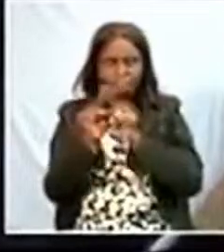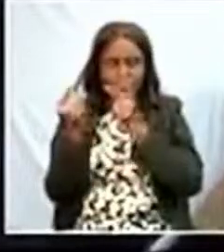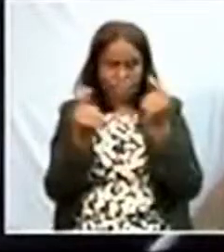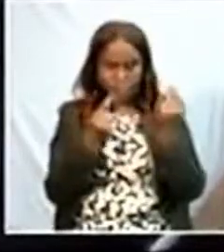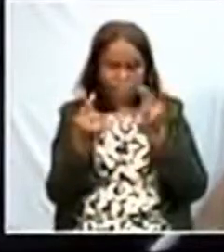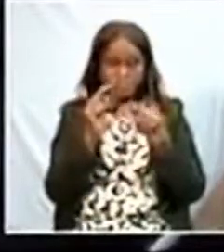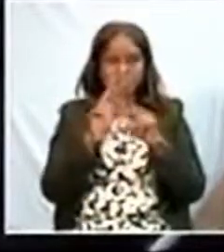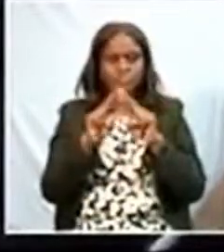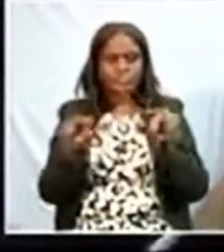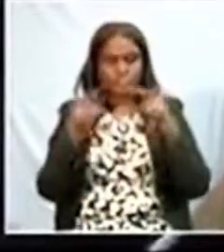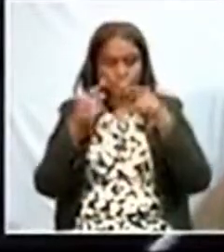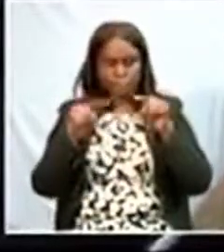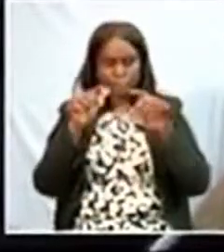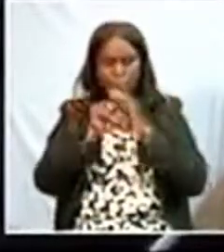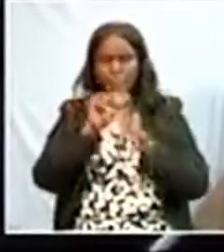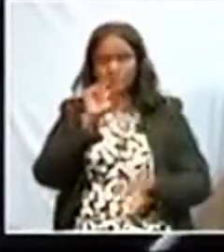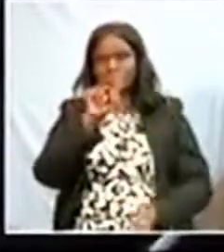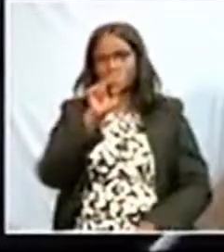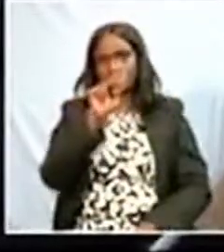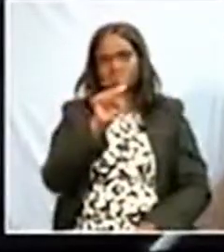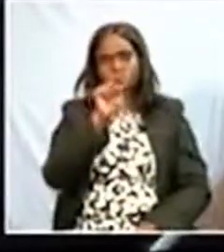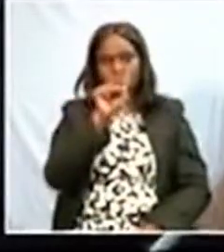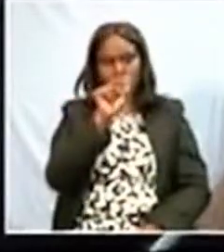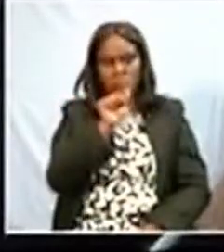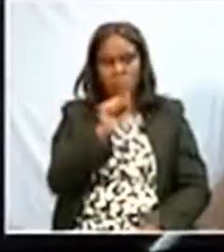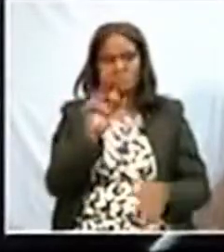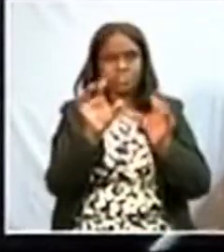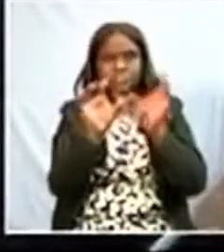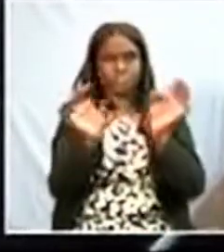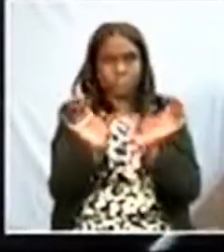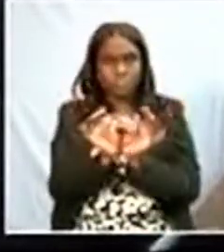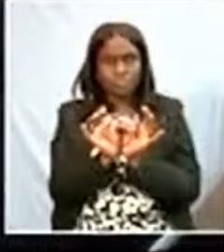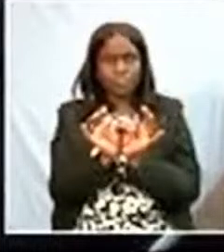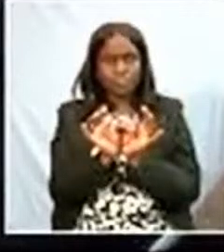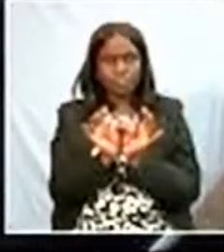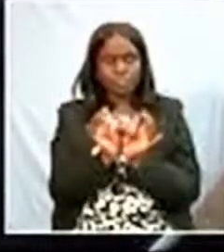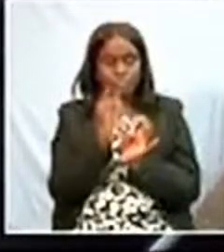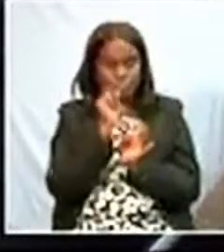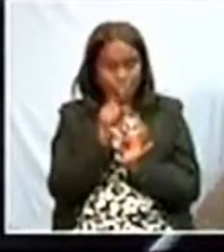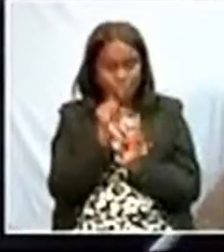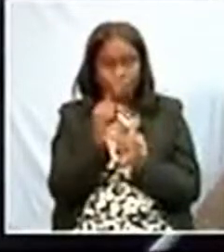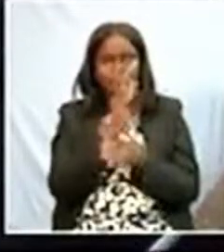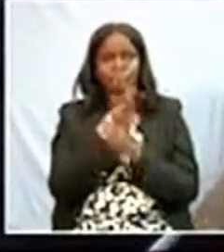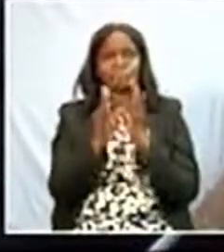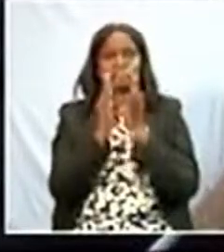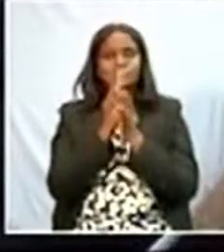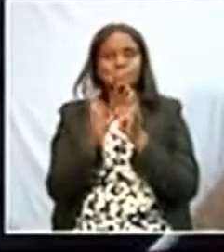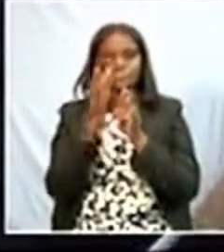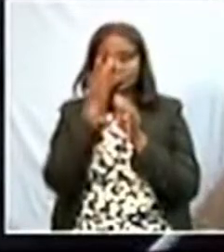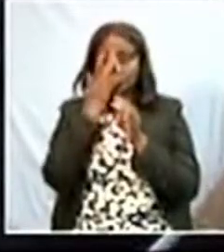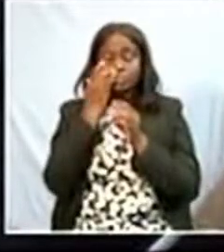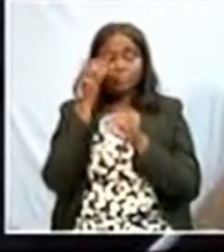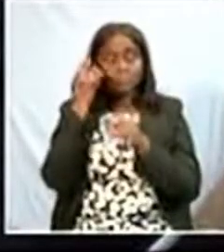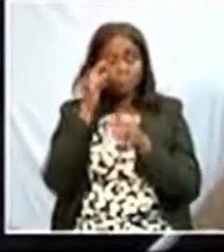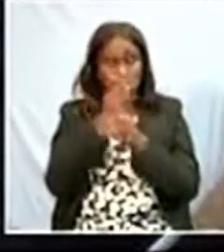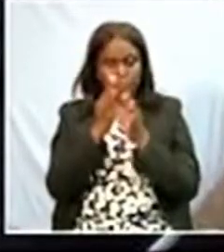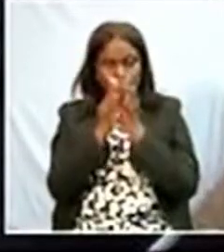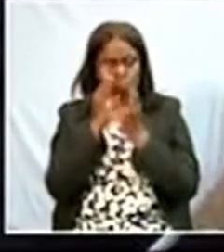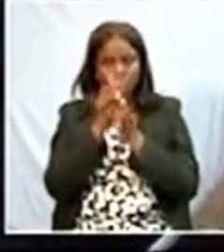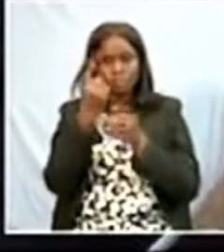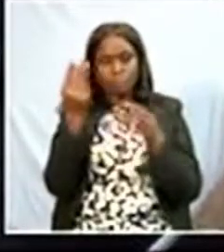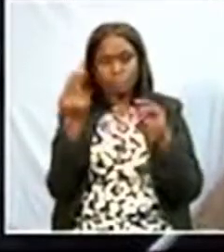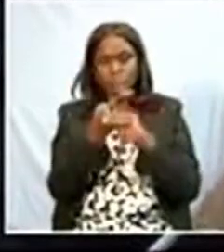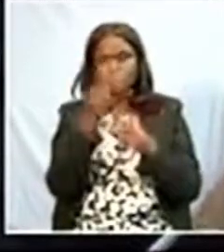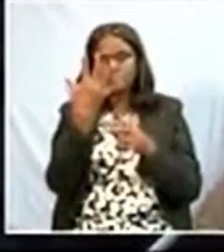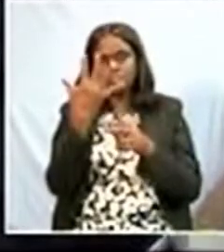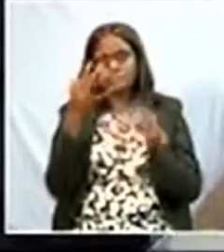Chair, happened in Kana constituency. This contractor for construction of 1x5